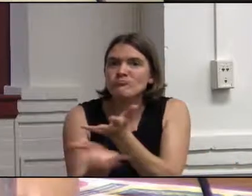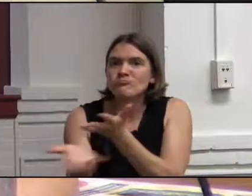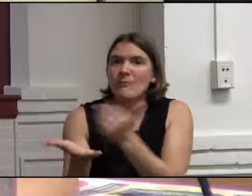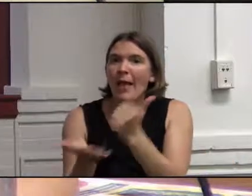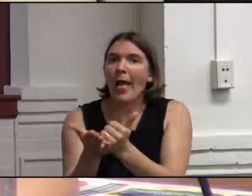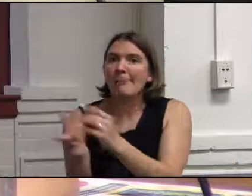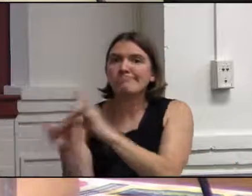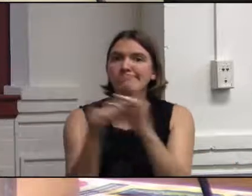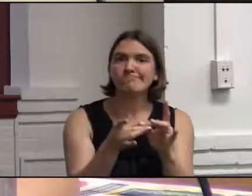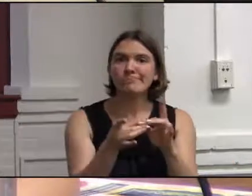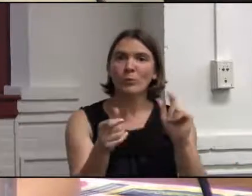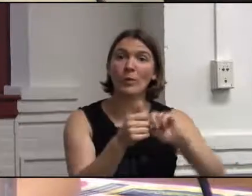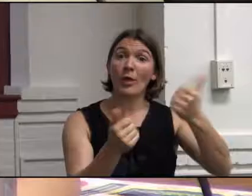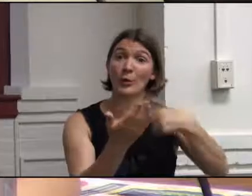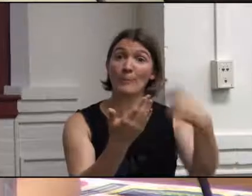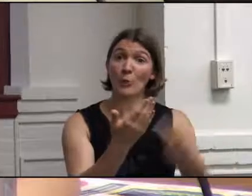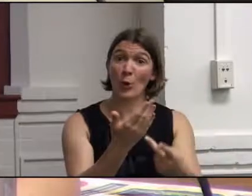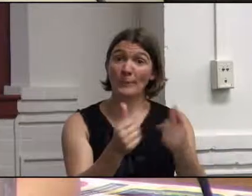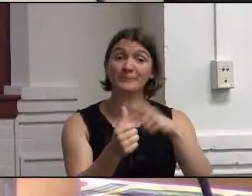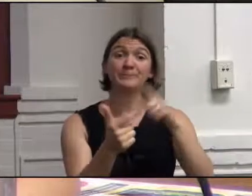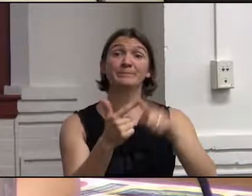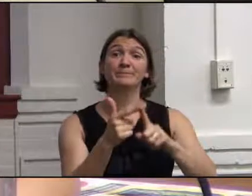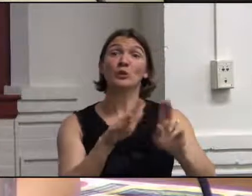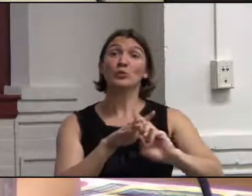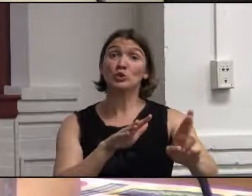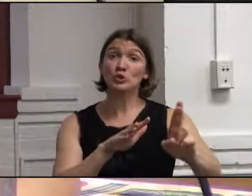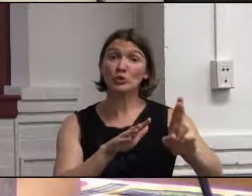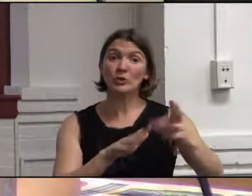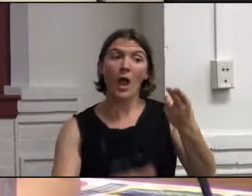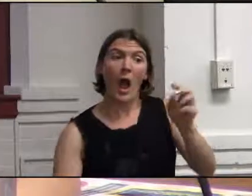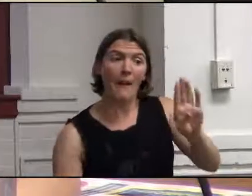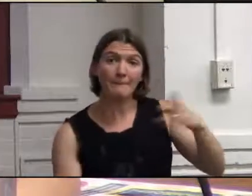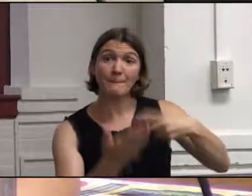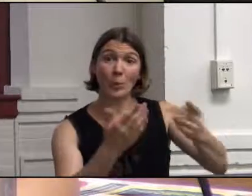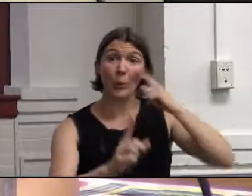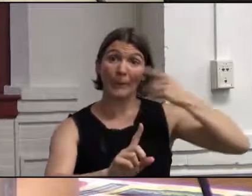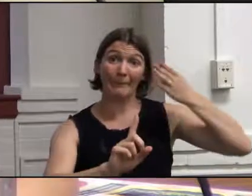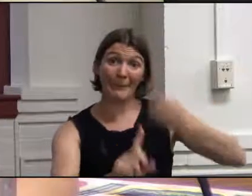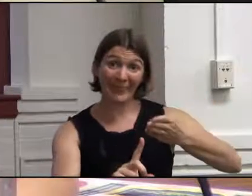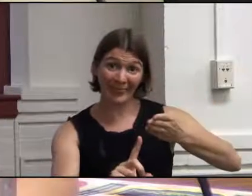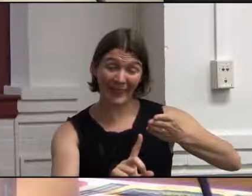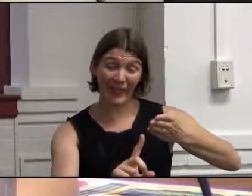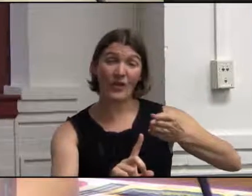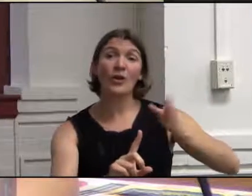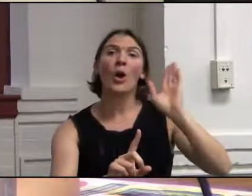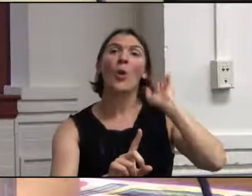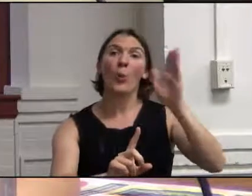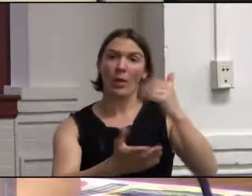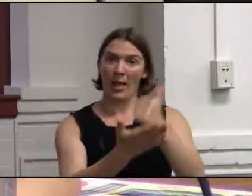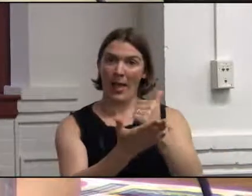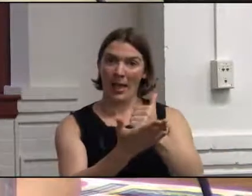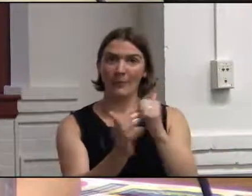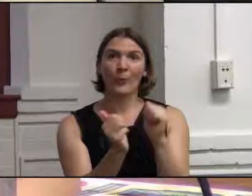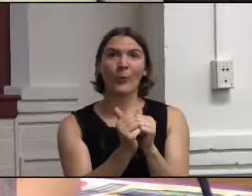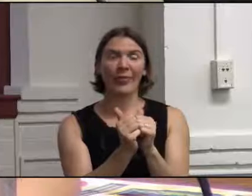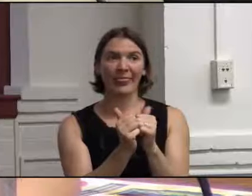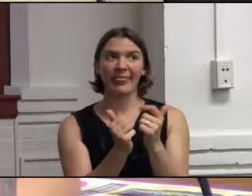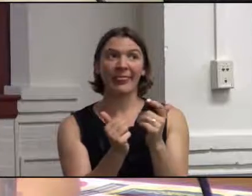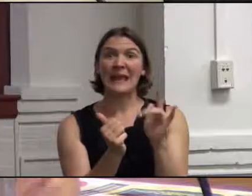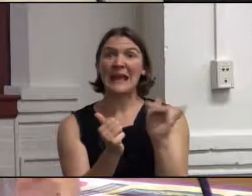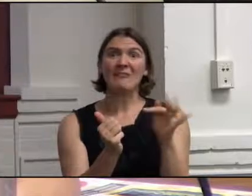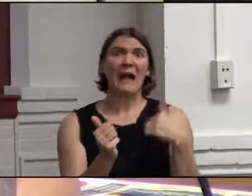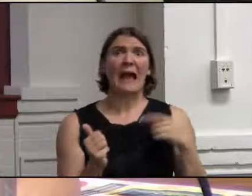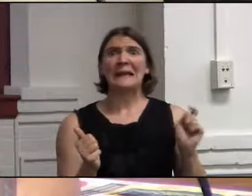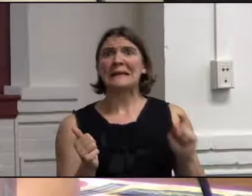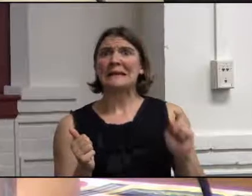into other programs. The Brattleboro Retreats Hub program is going to do times that people can